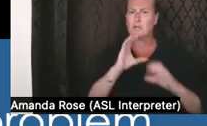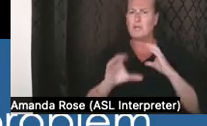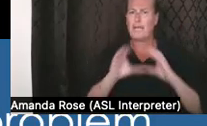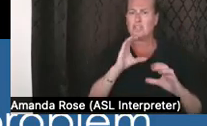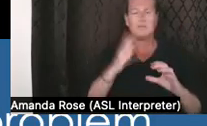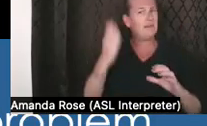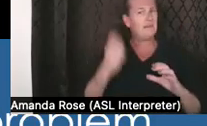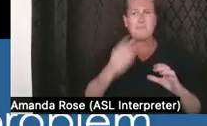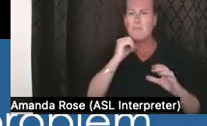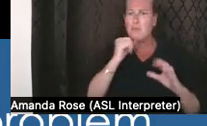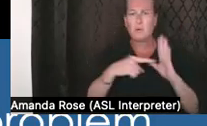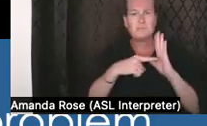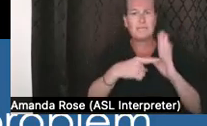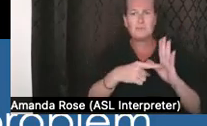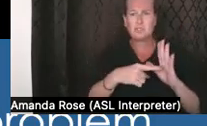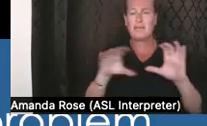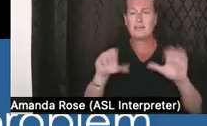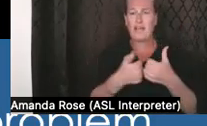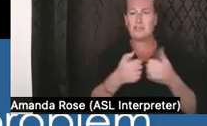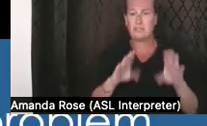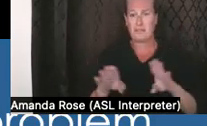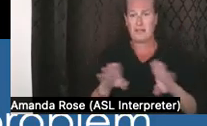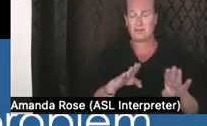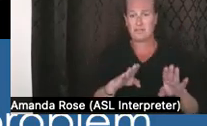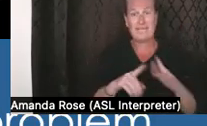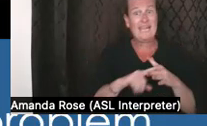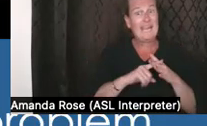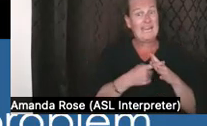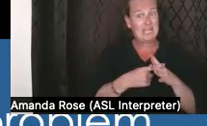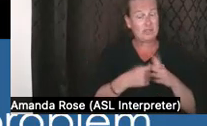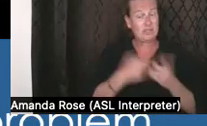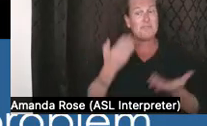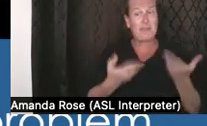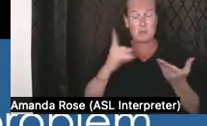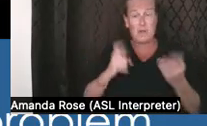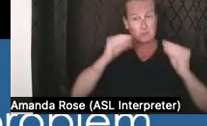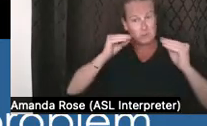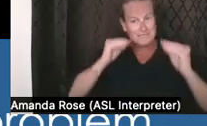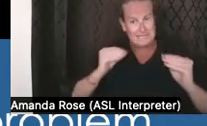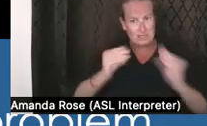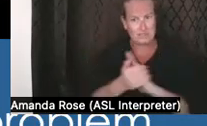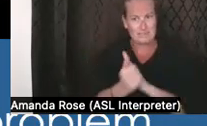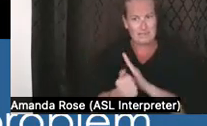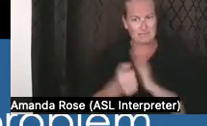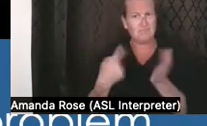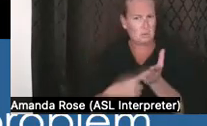behaviors. And initially, we may have to explicitly teach that skill to them. We'll talk more about that.